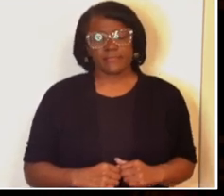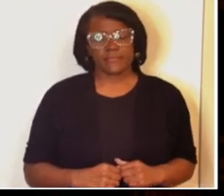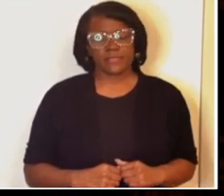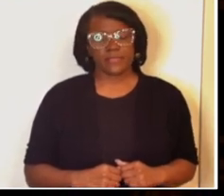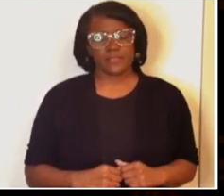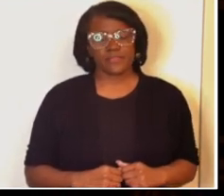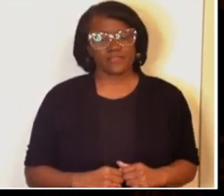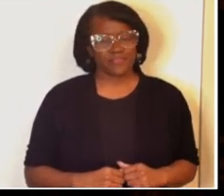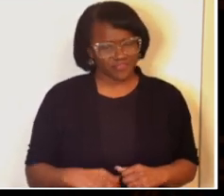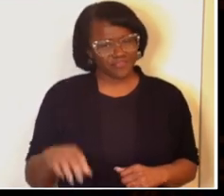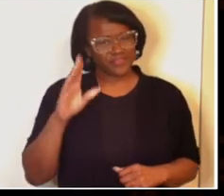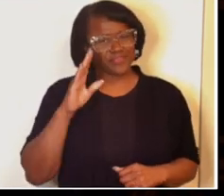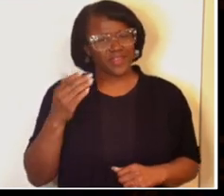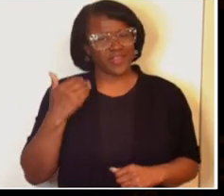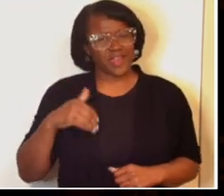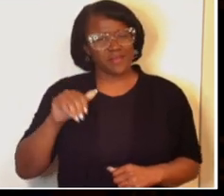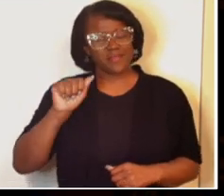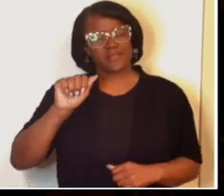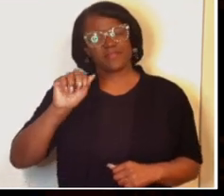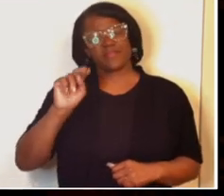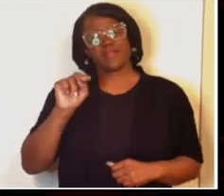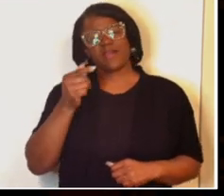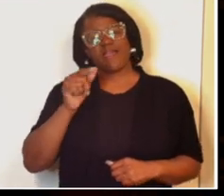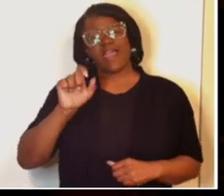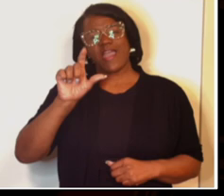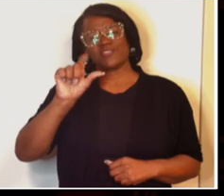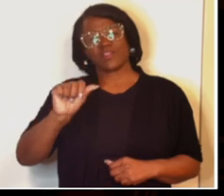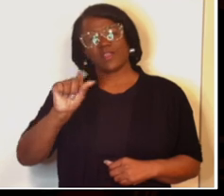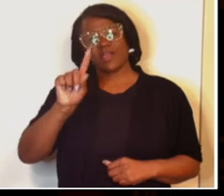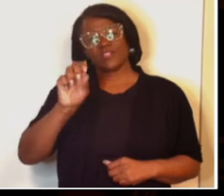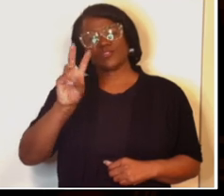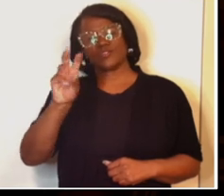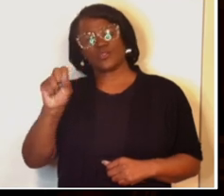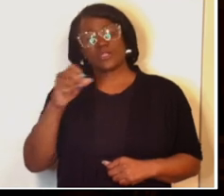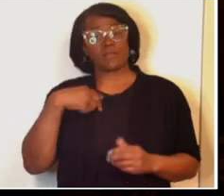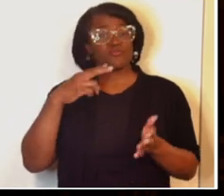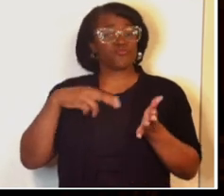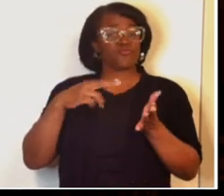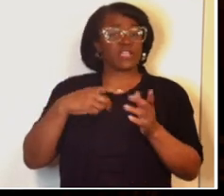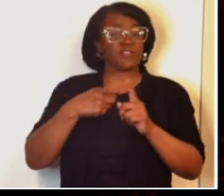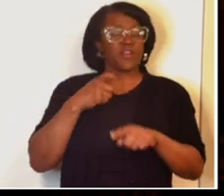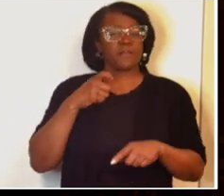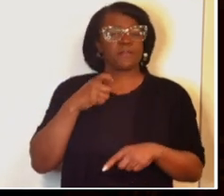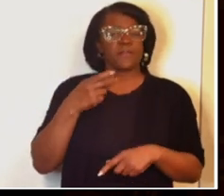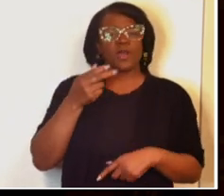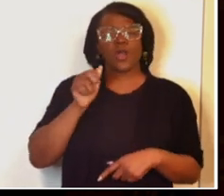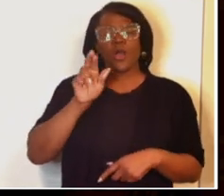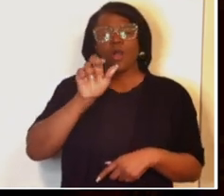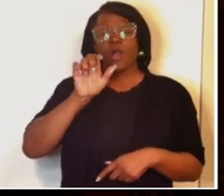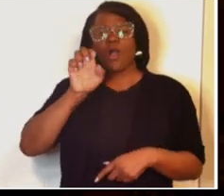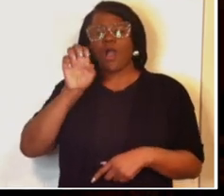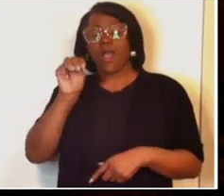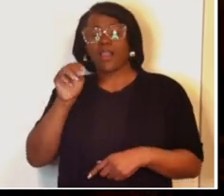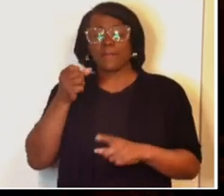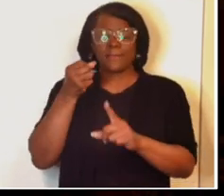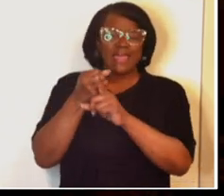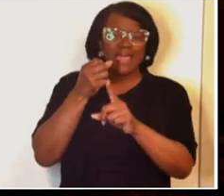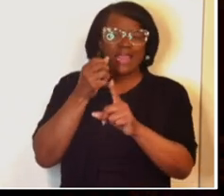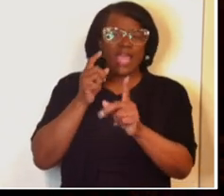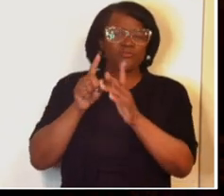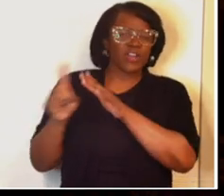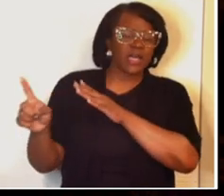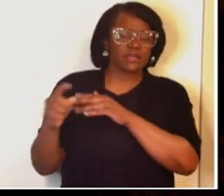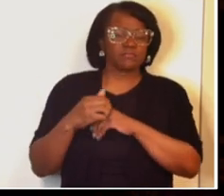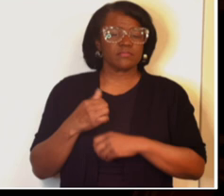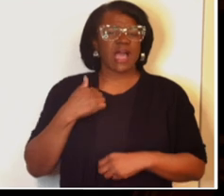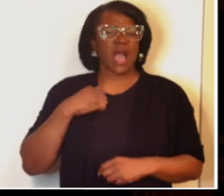Hi, I'm Angela Dews, and I'm going to read from Harlem, Hit and Run, a murder mystery set in 1990. I was up most of the night at the